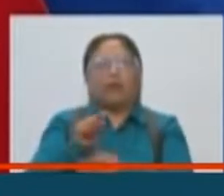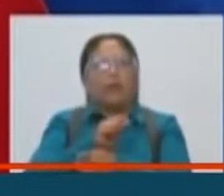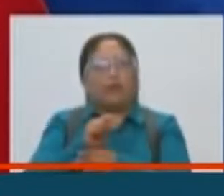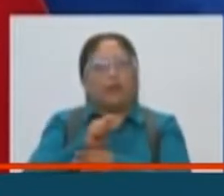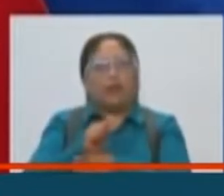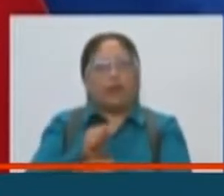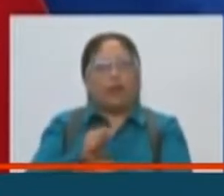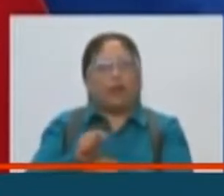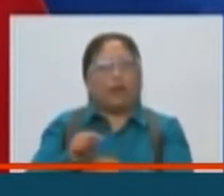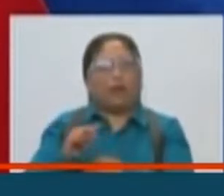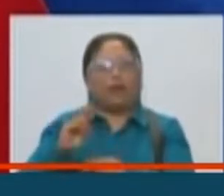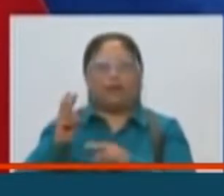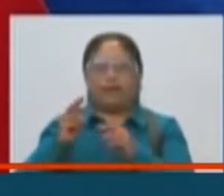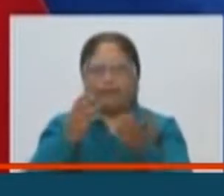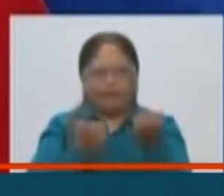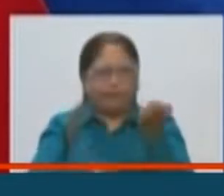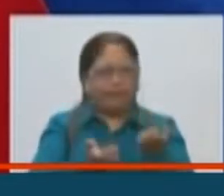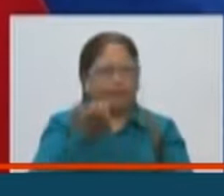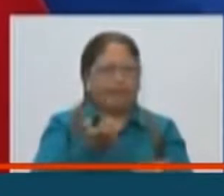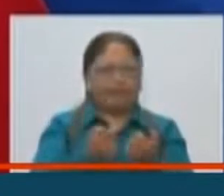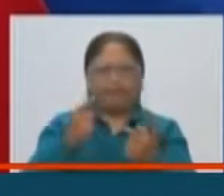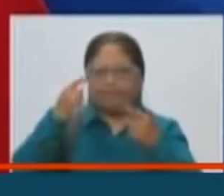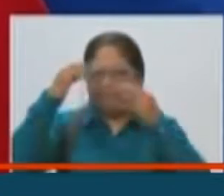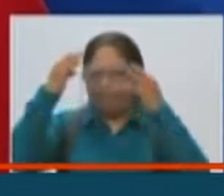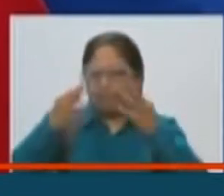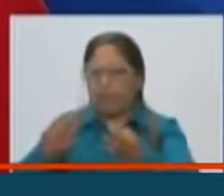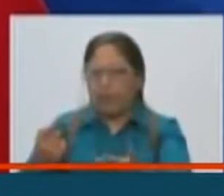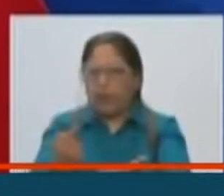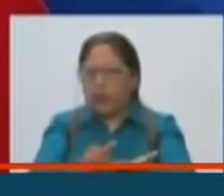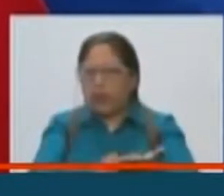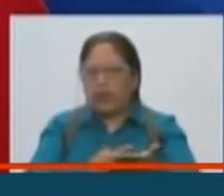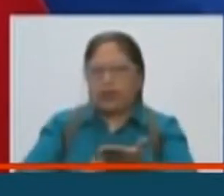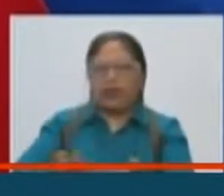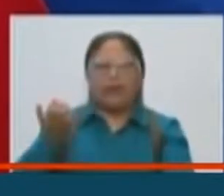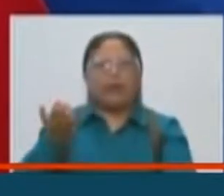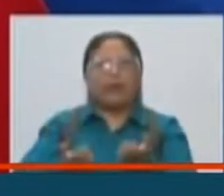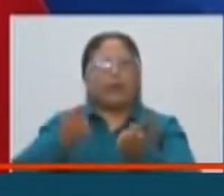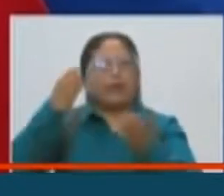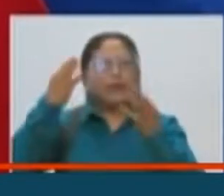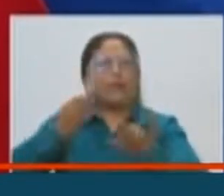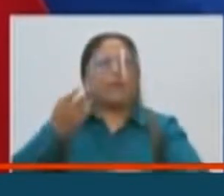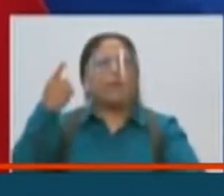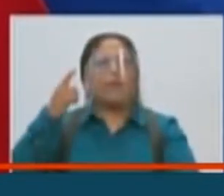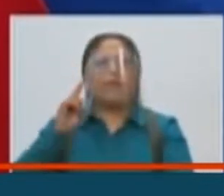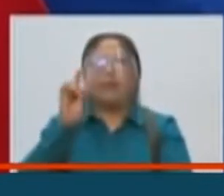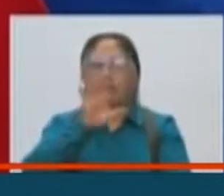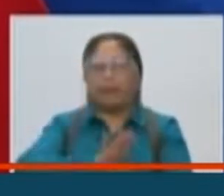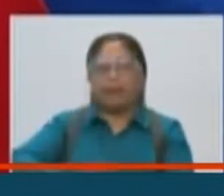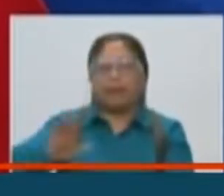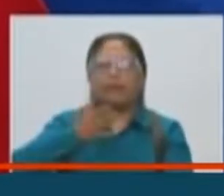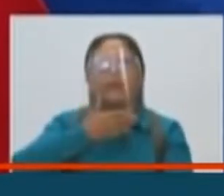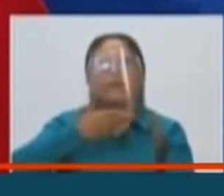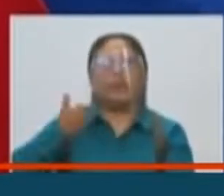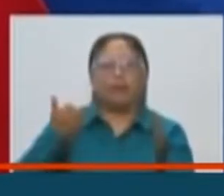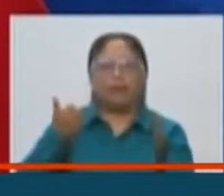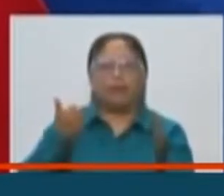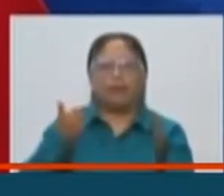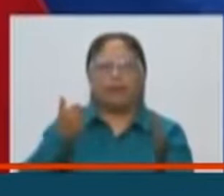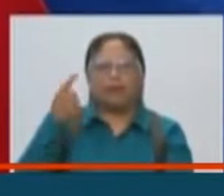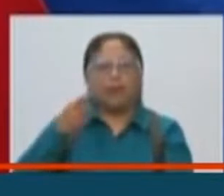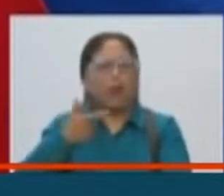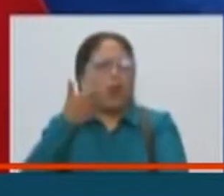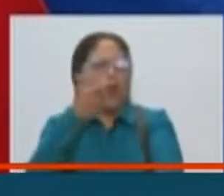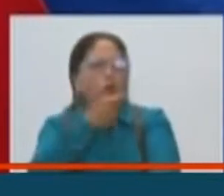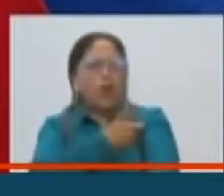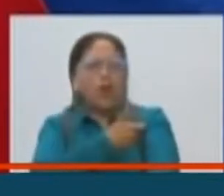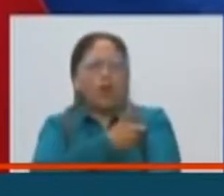in negotiating with intermediaries. We went directly to the main sources, to the manufacturer, and the manufacturer made contact